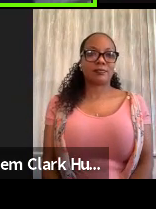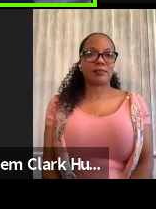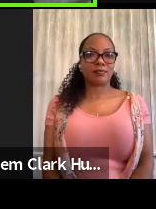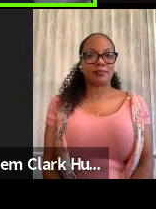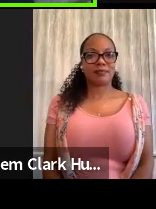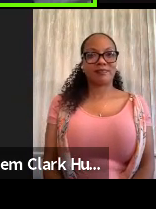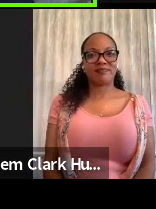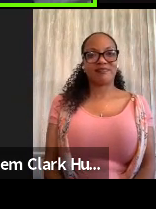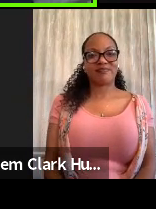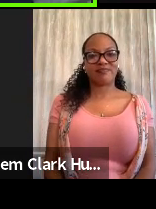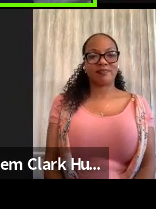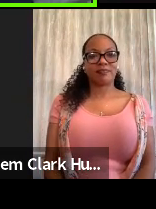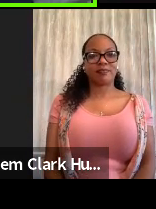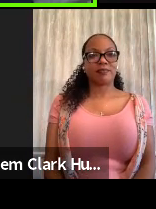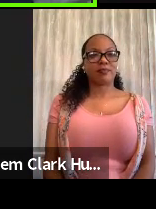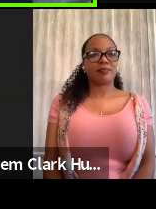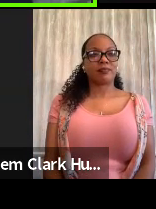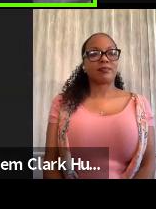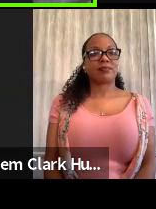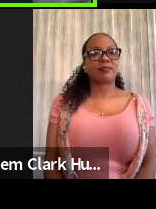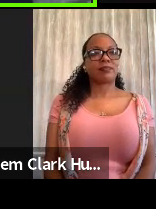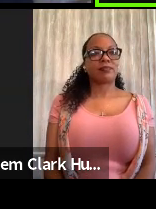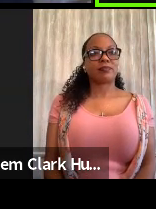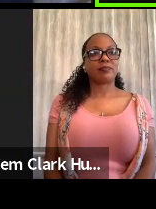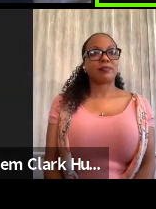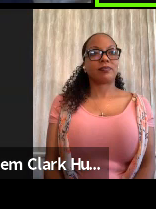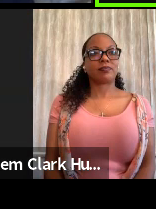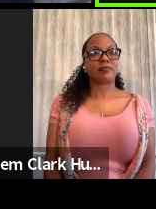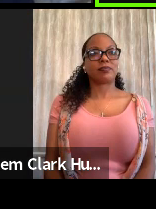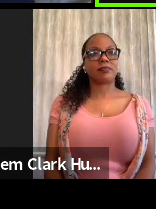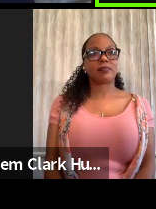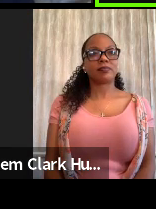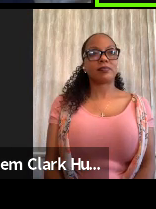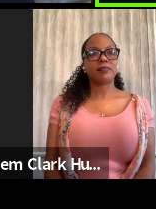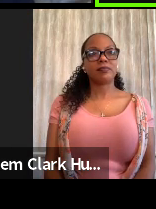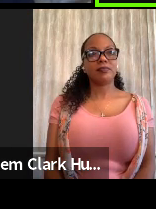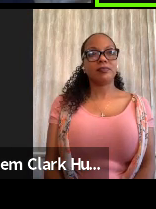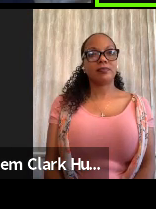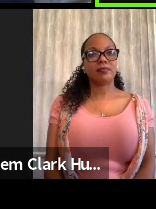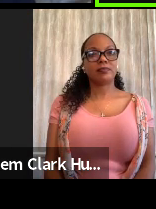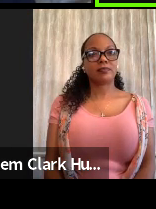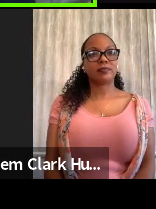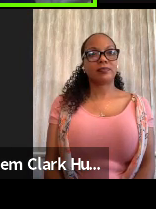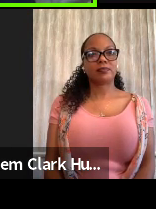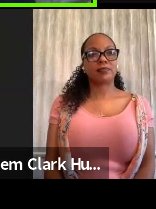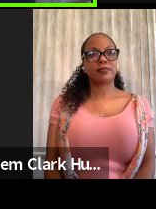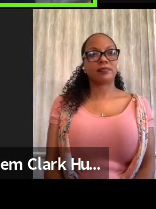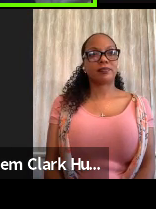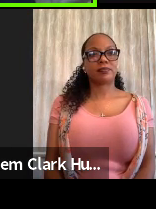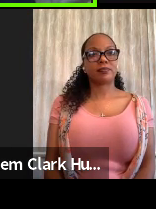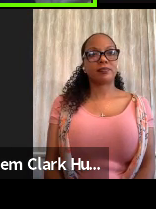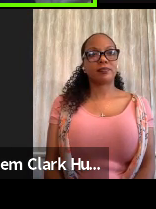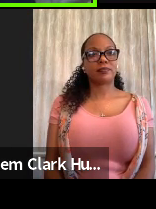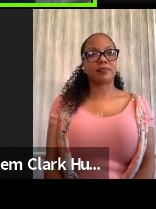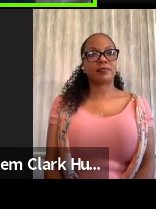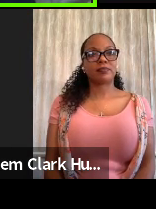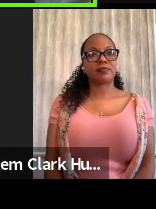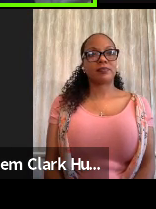Adopt put amendment number one before us for consideration. It's been moved by the alderman from the 19th,